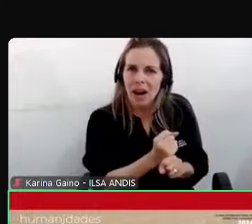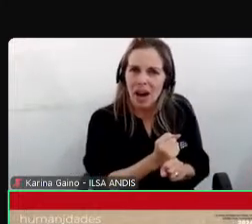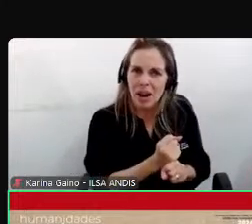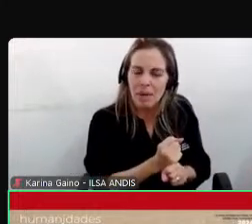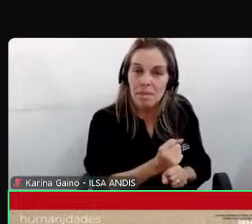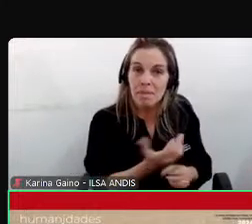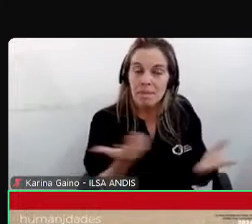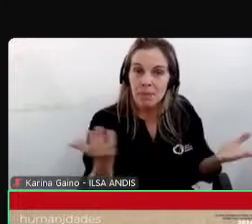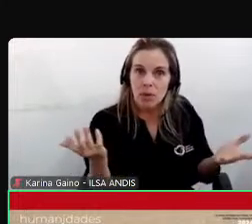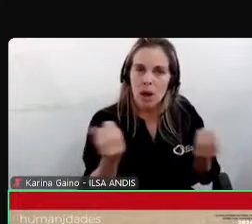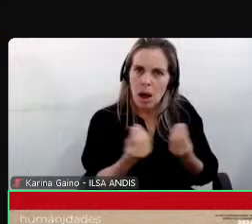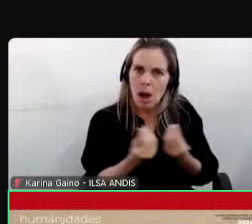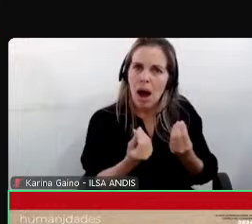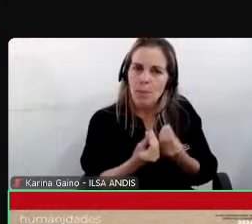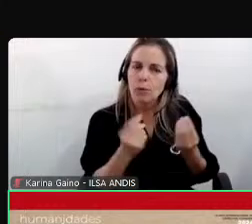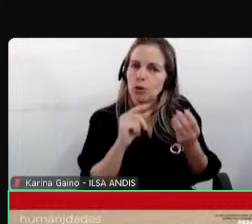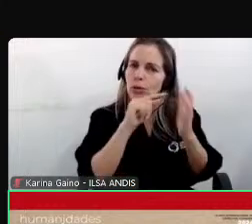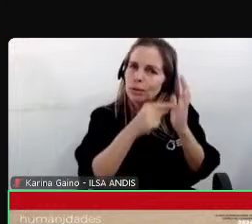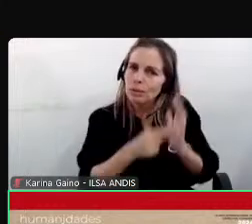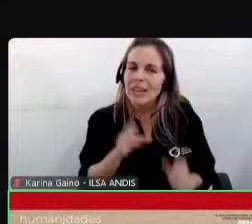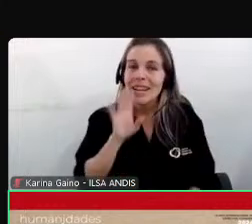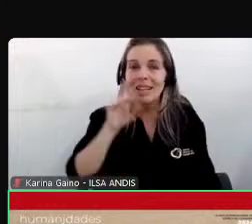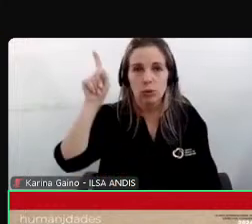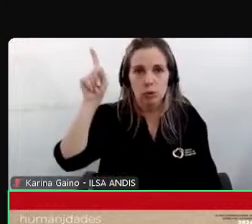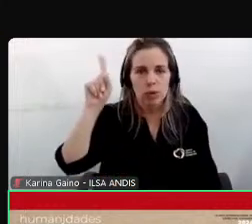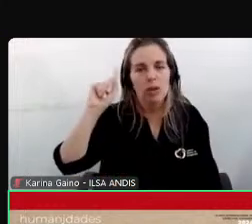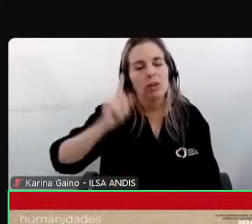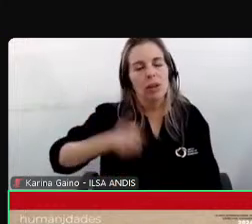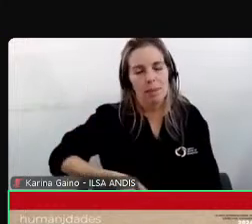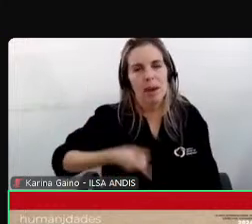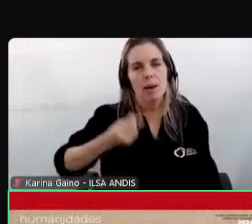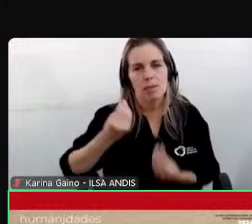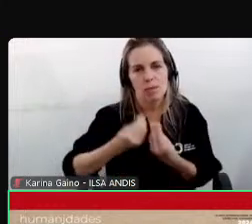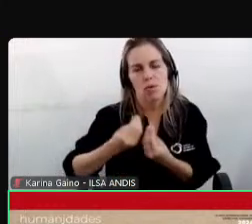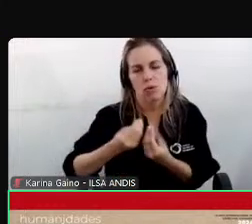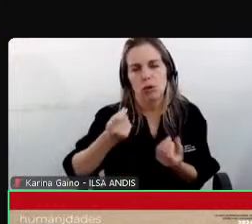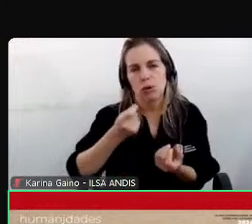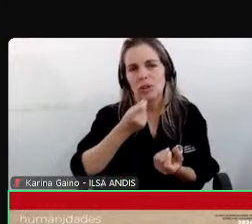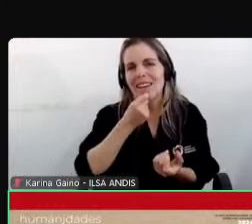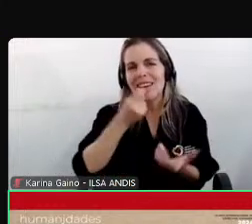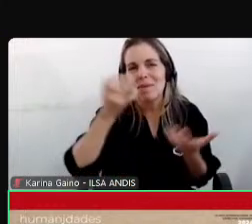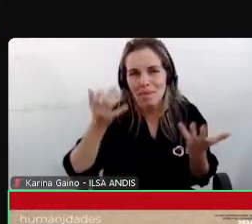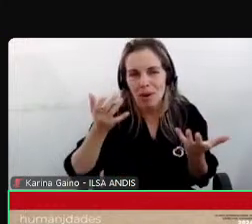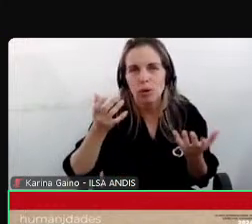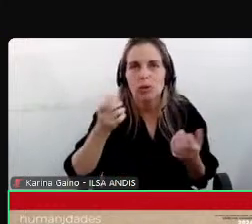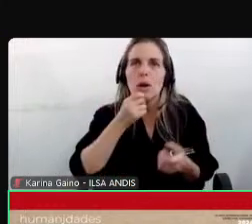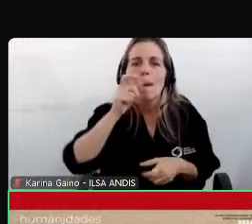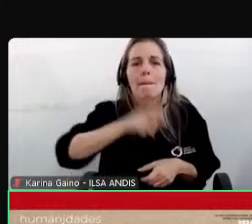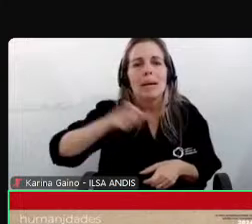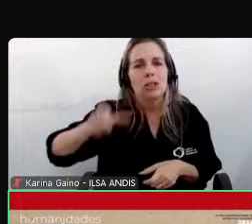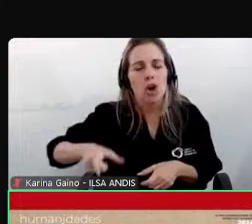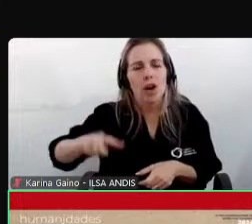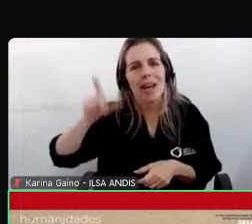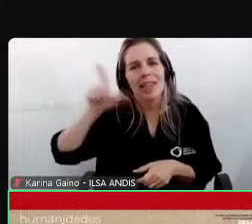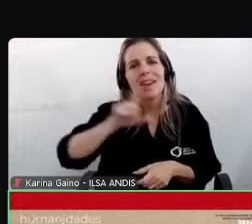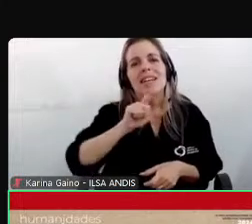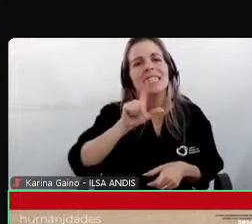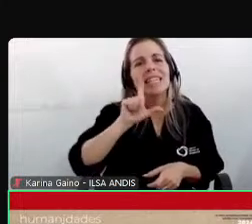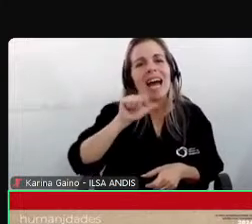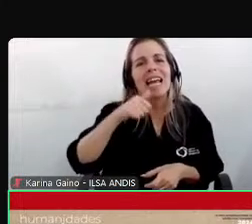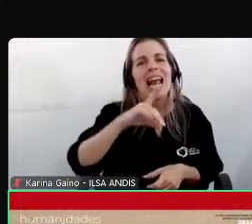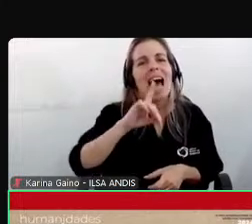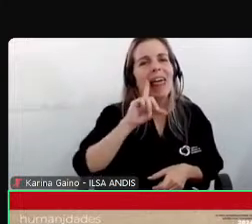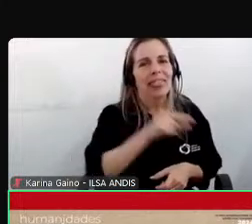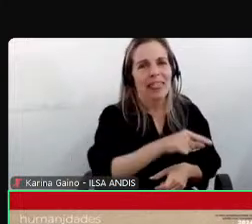States, where we saw, for example, Thai workers who were paying up to $27,000 for a 9-month work visa. So